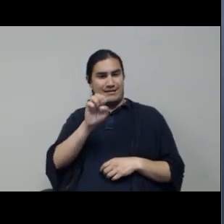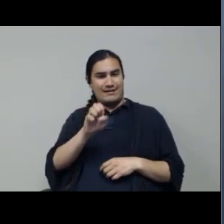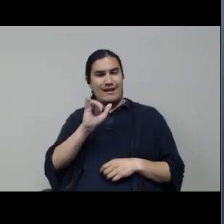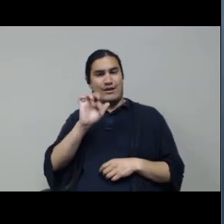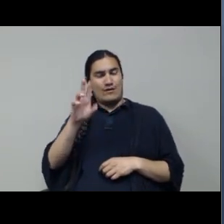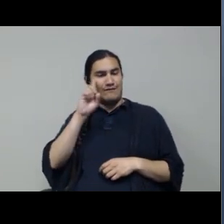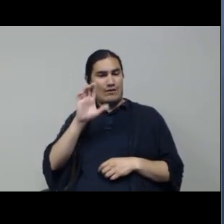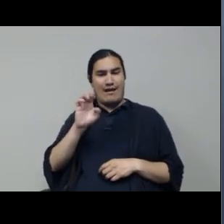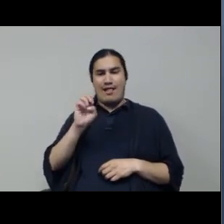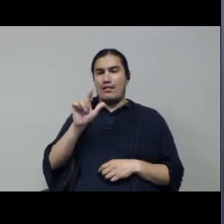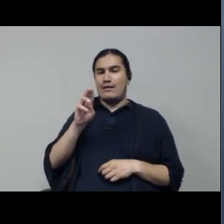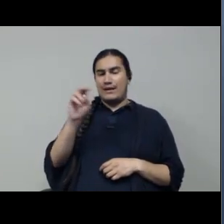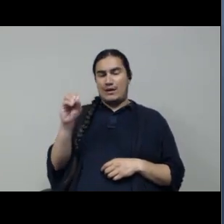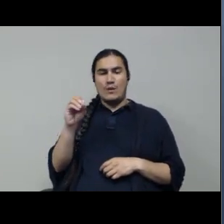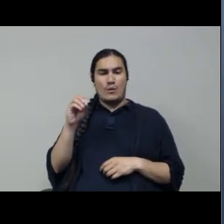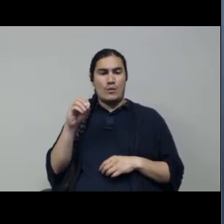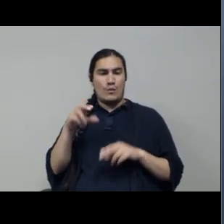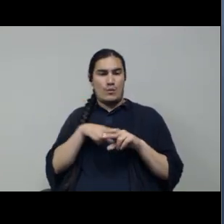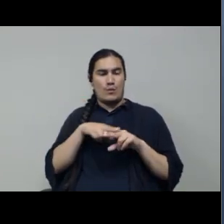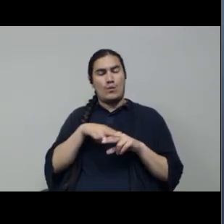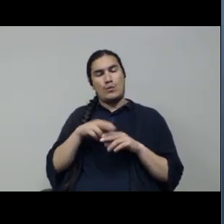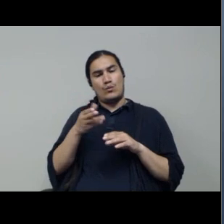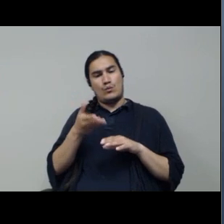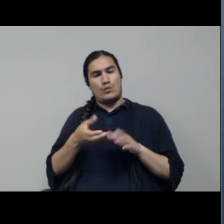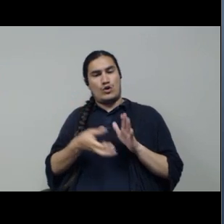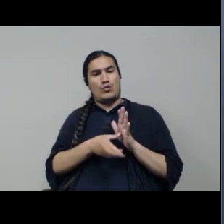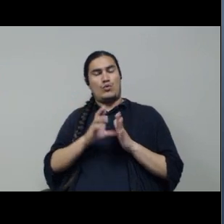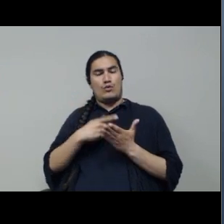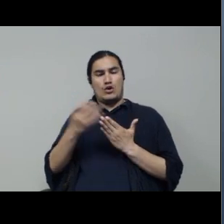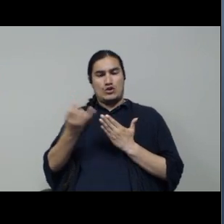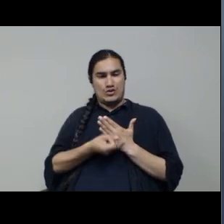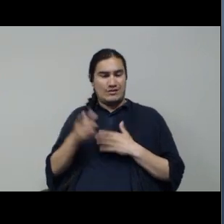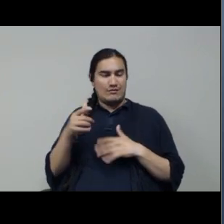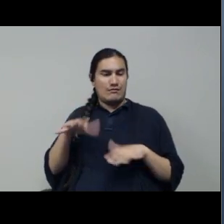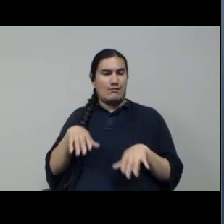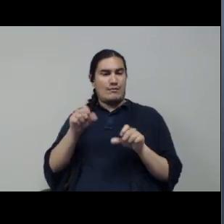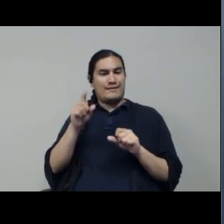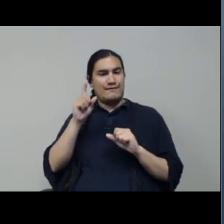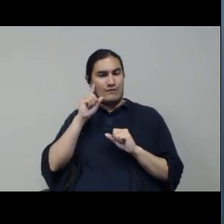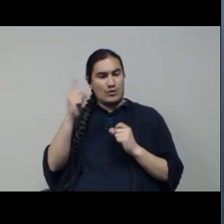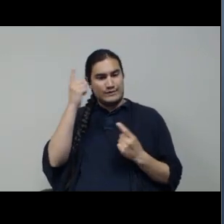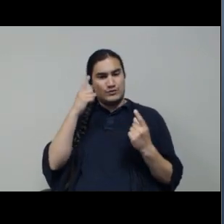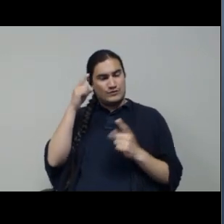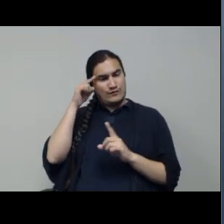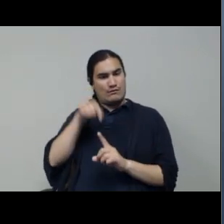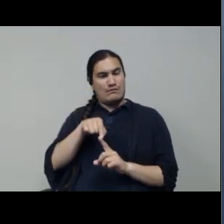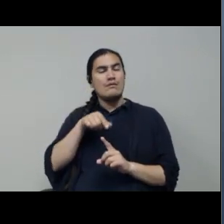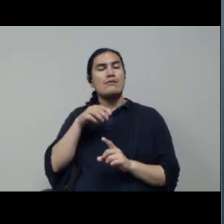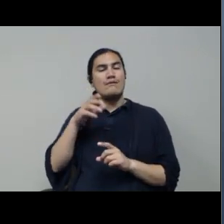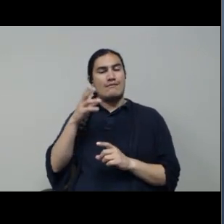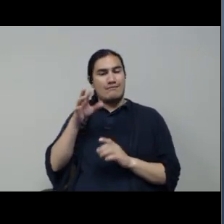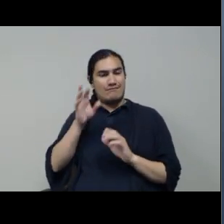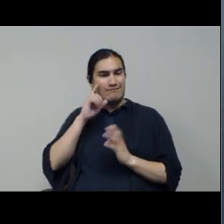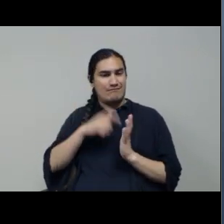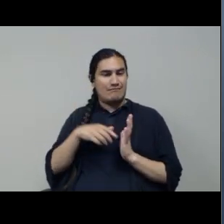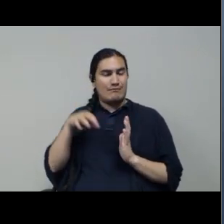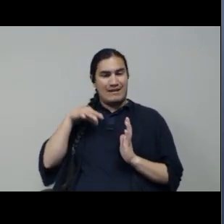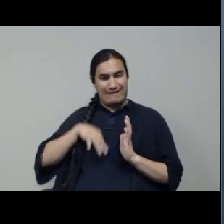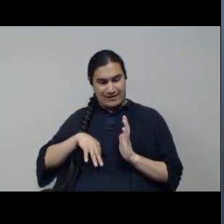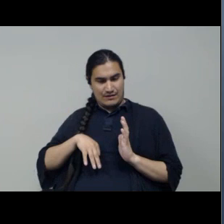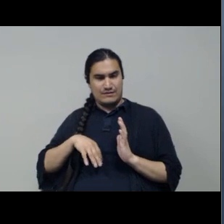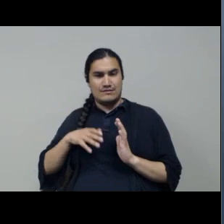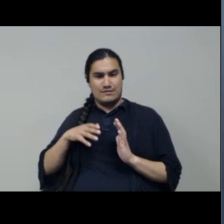Real roadway renewal project. Caltrans adopted a statement of overriding considerations, finding that the benefits outweigh the